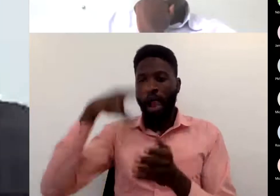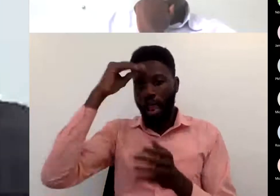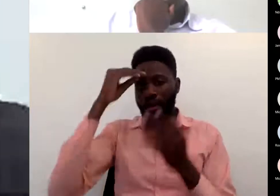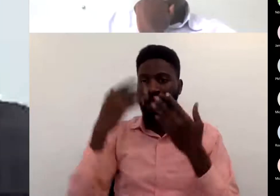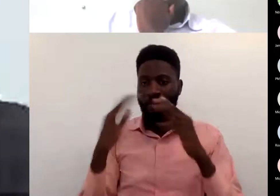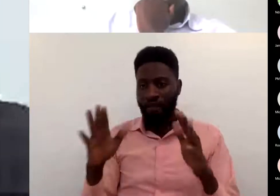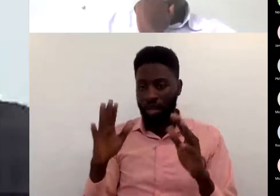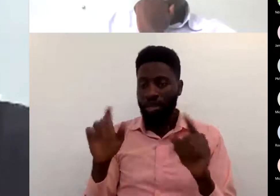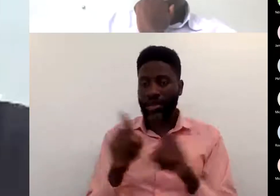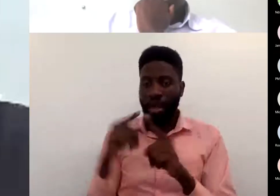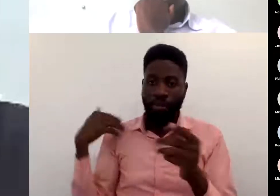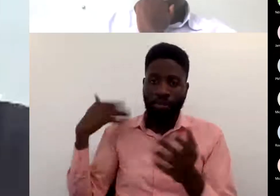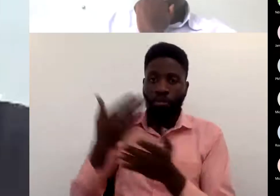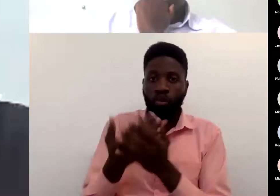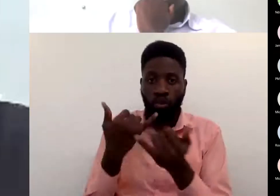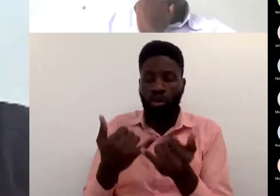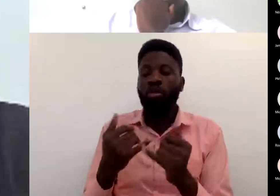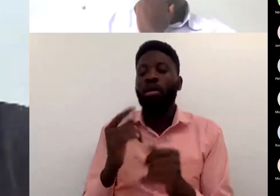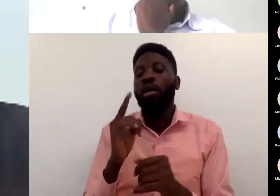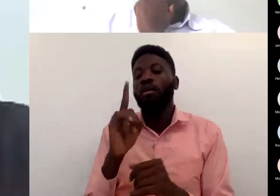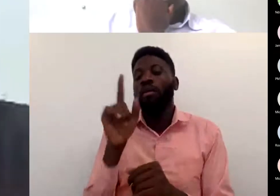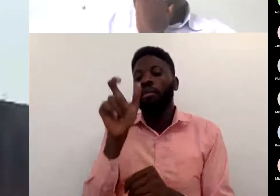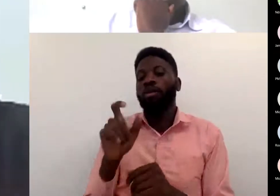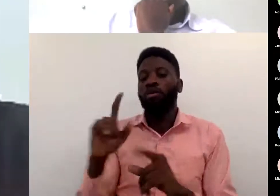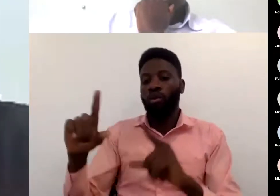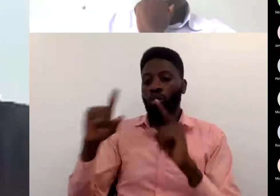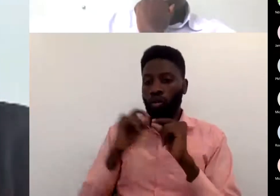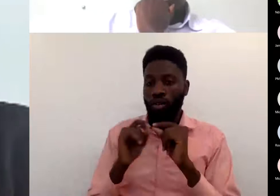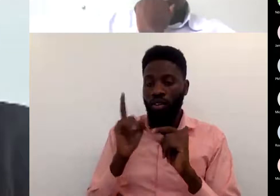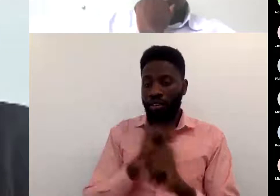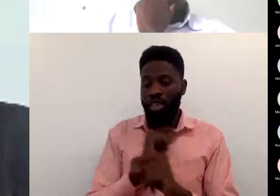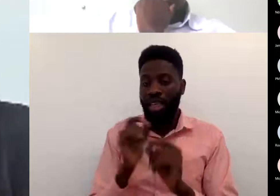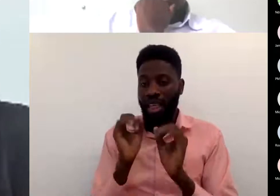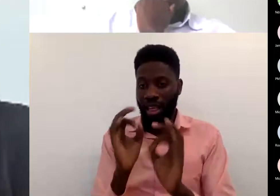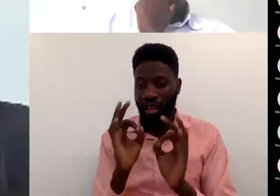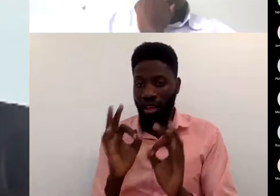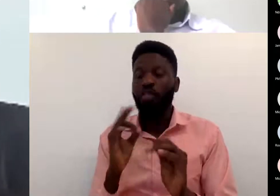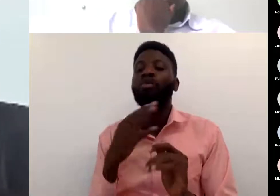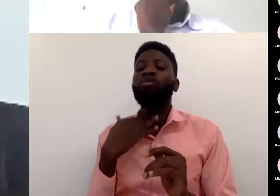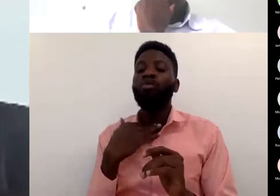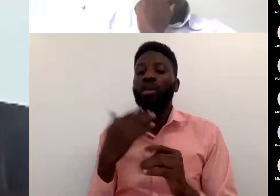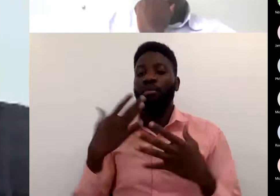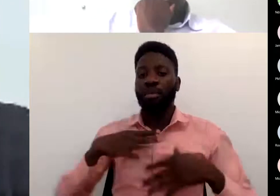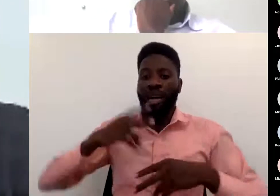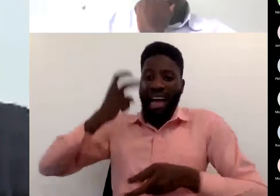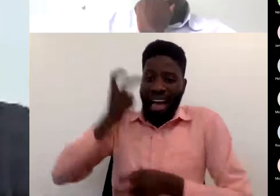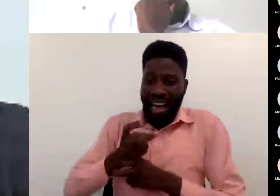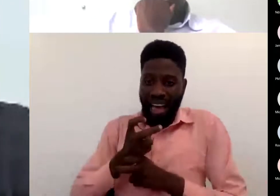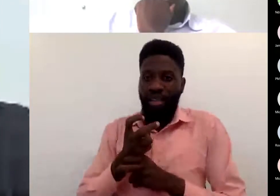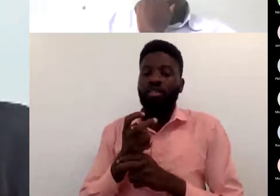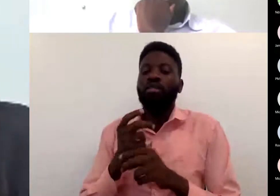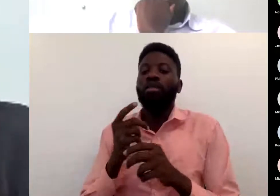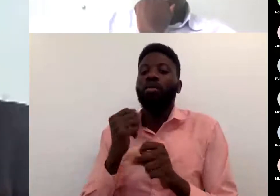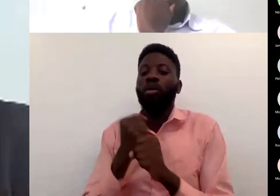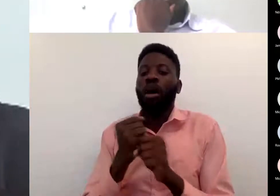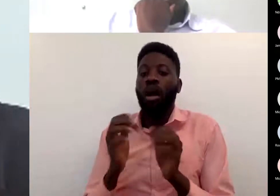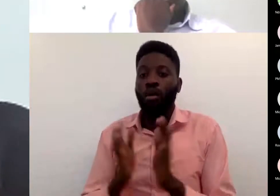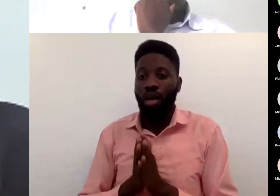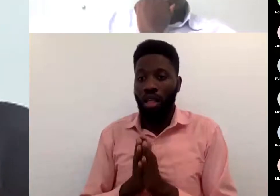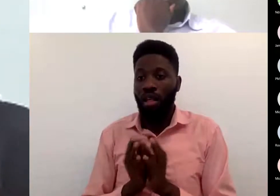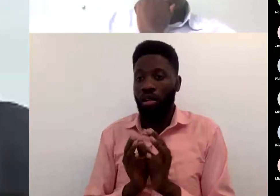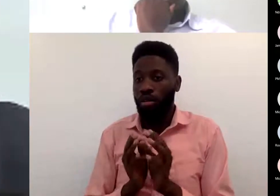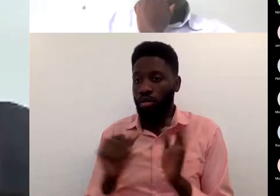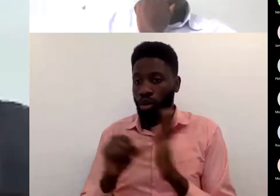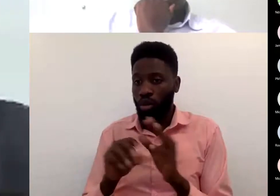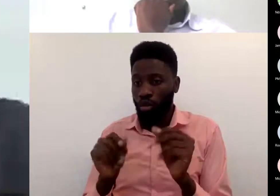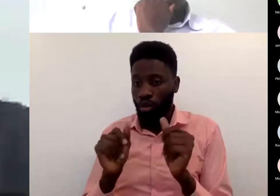today, but someone once said to me, if you want to deal with difficult people, do it over a meal, right? So that's a